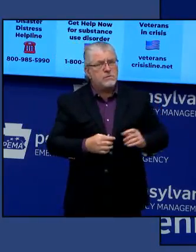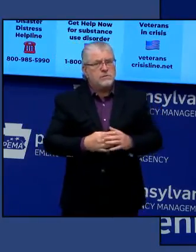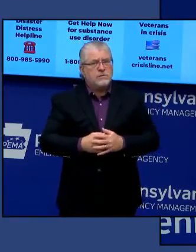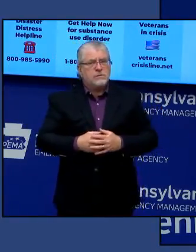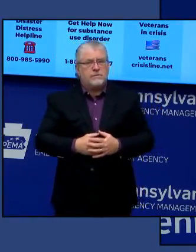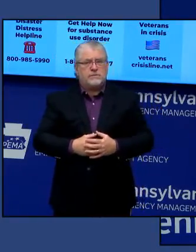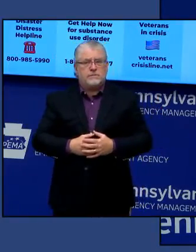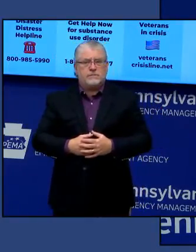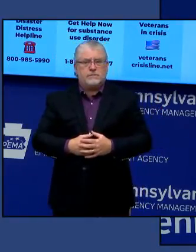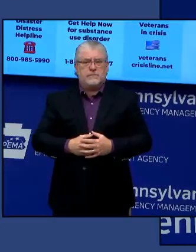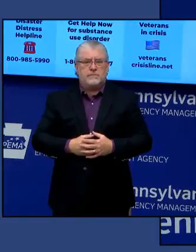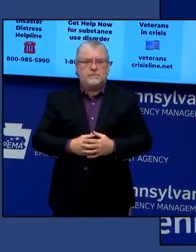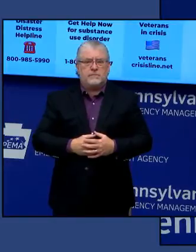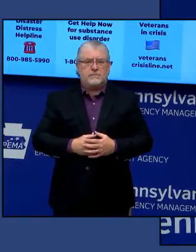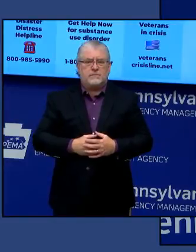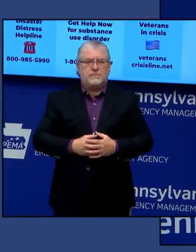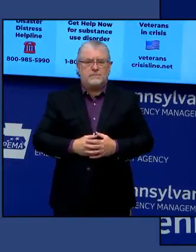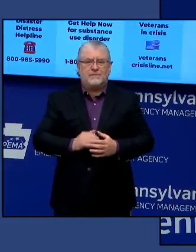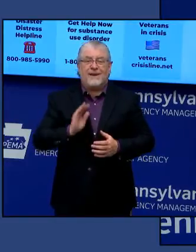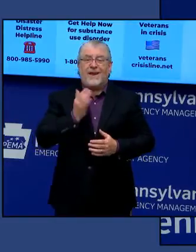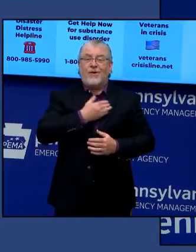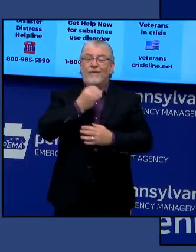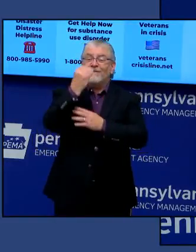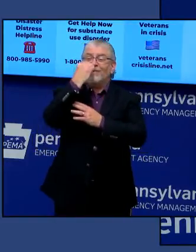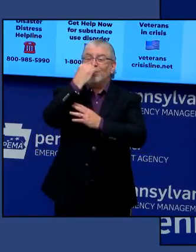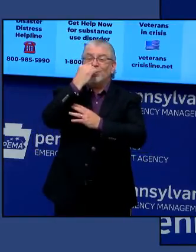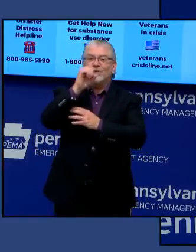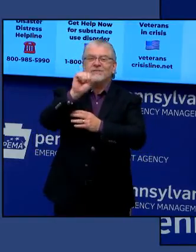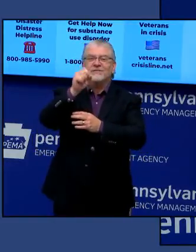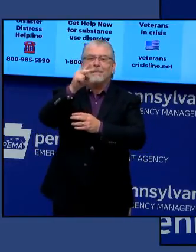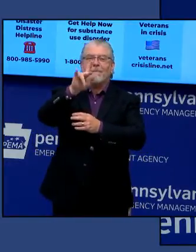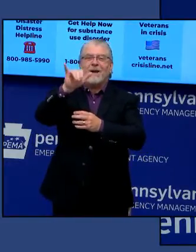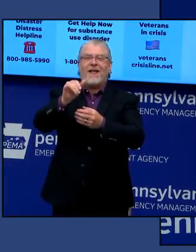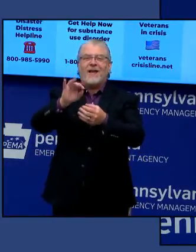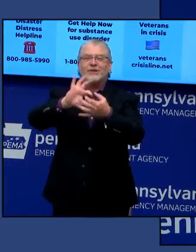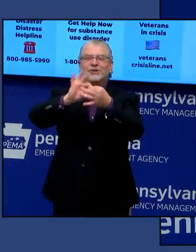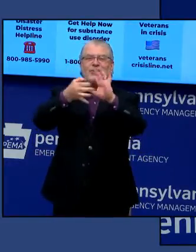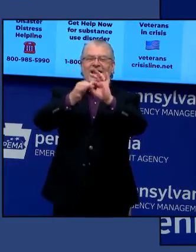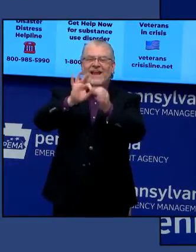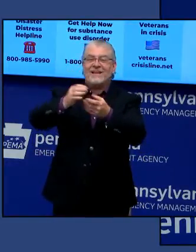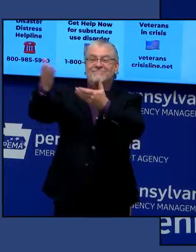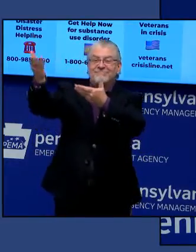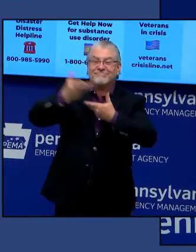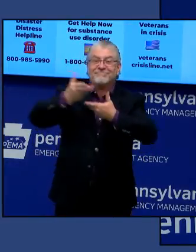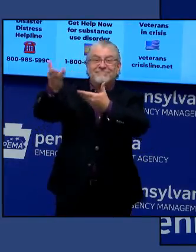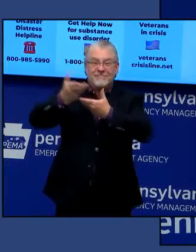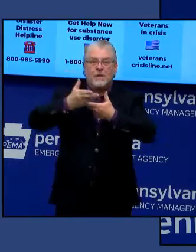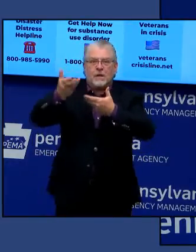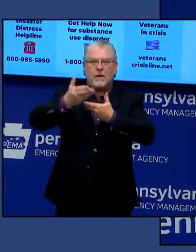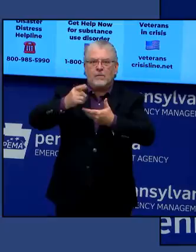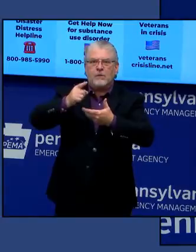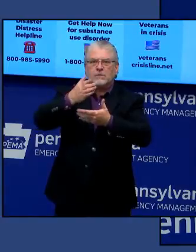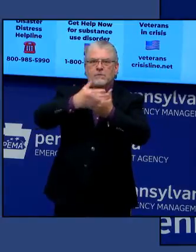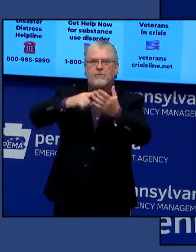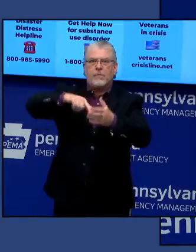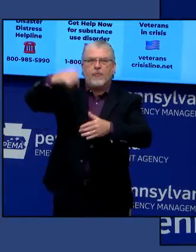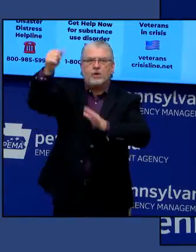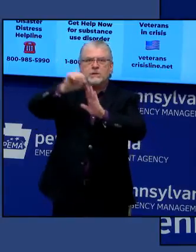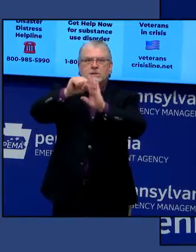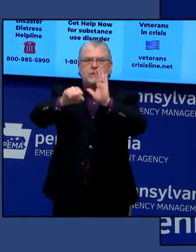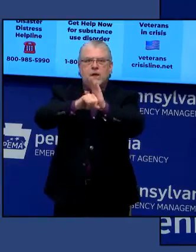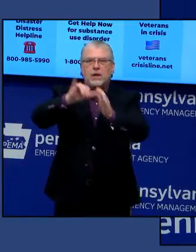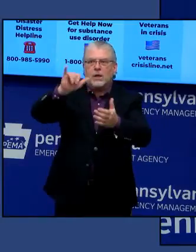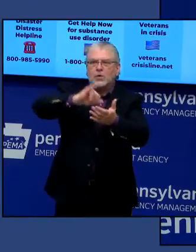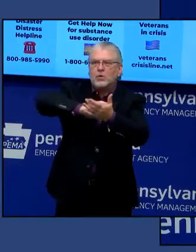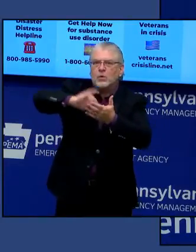and New Jersey? How can we be confident that we will continue to have access to necessities if stay-at-home and social distancing guidelines remain